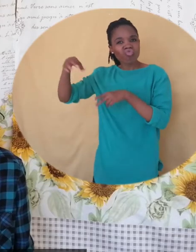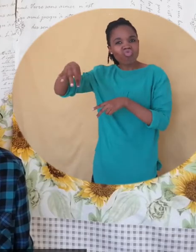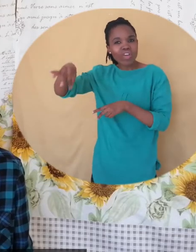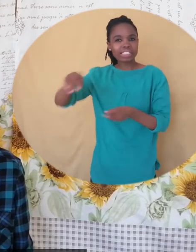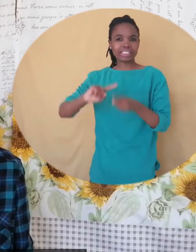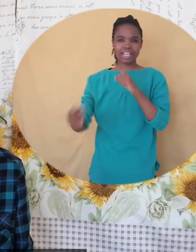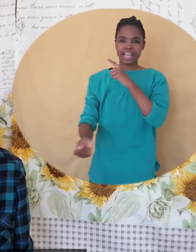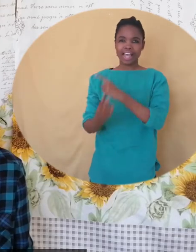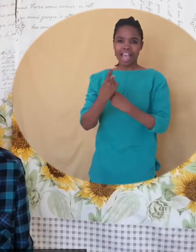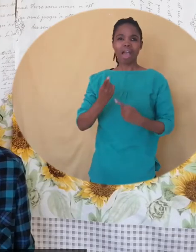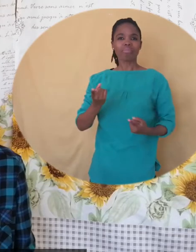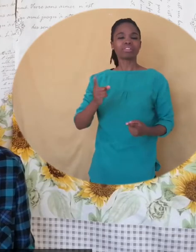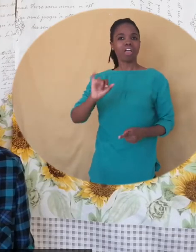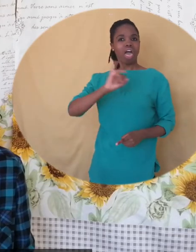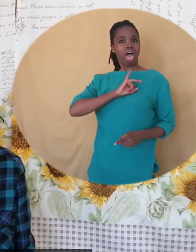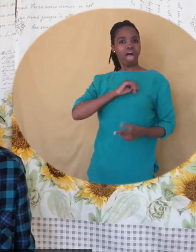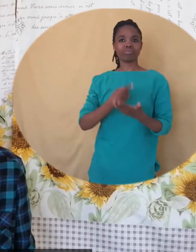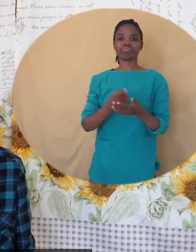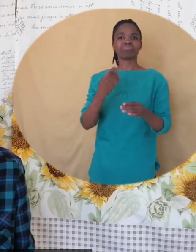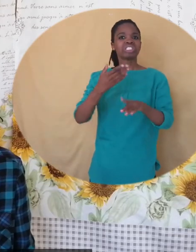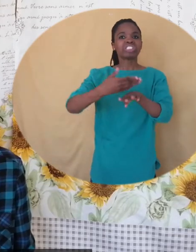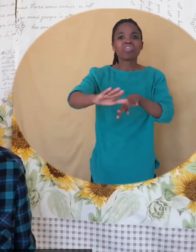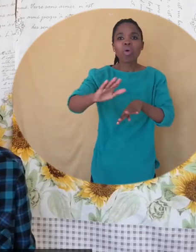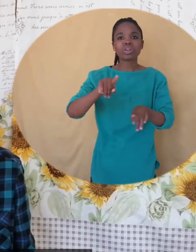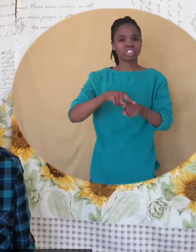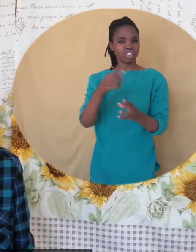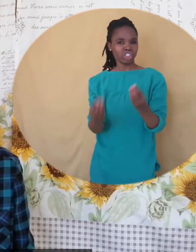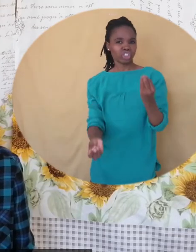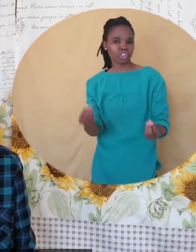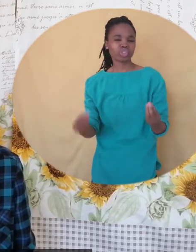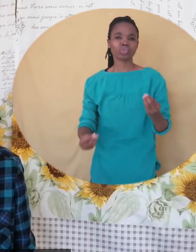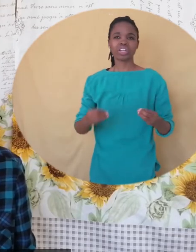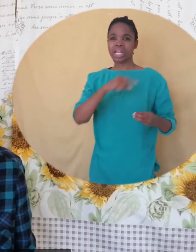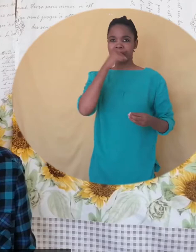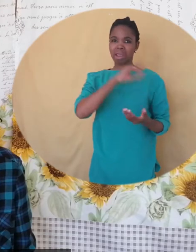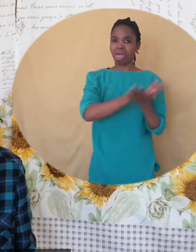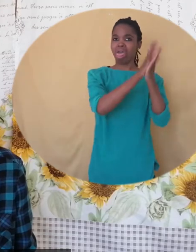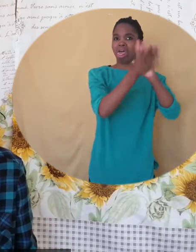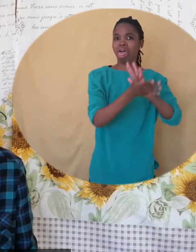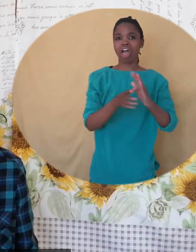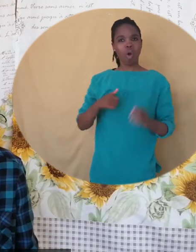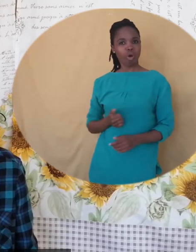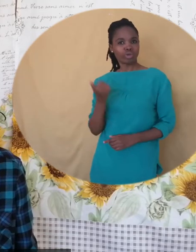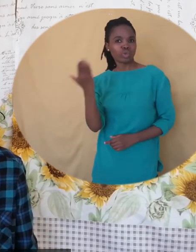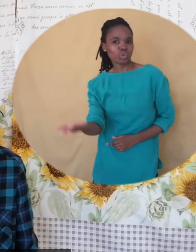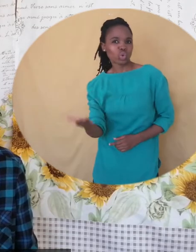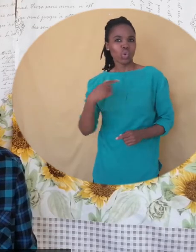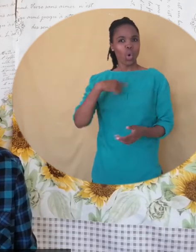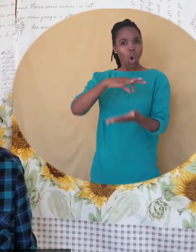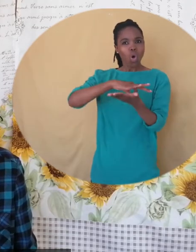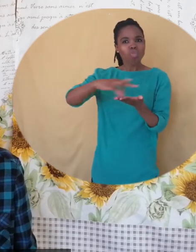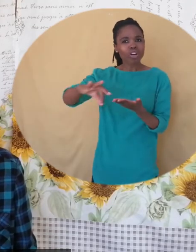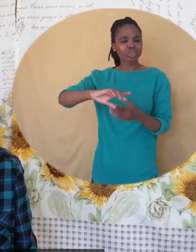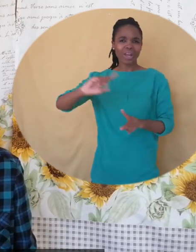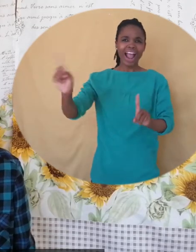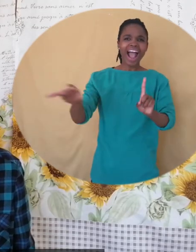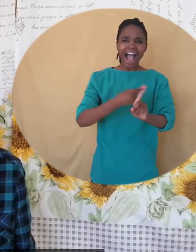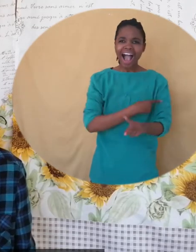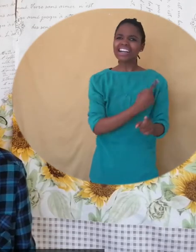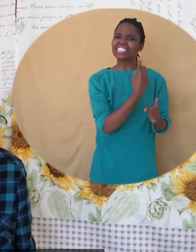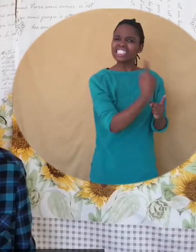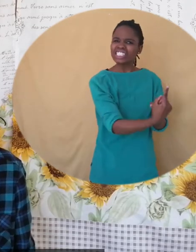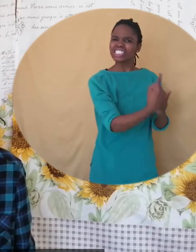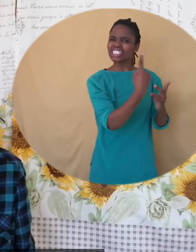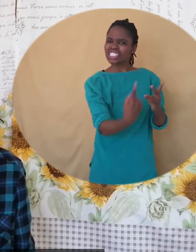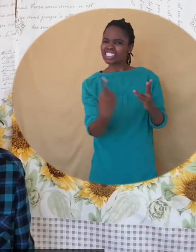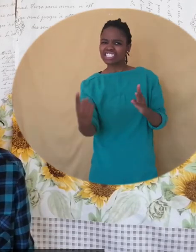rent, there's the law for injury, there's the law for divorce and children and defamation and suing and a contract and an accident.